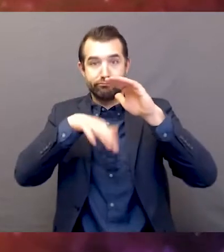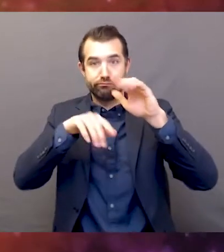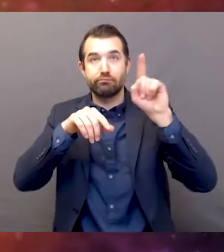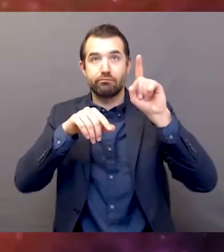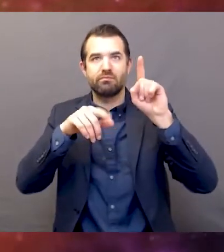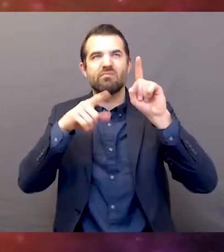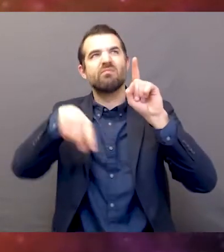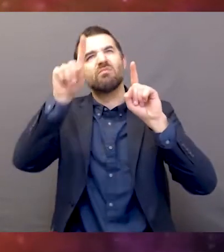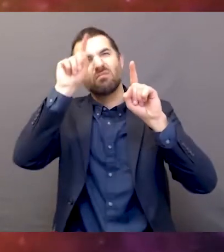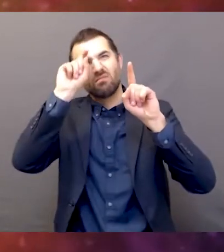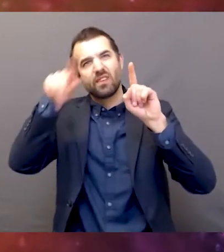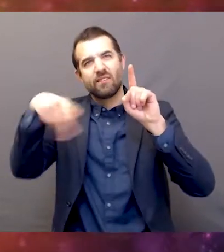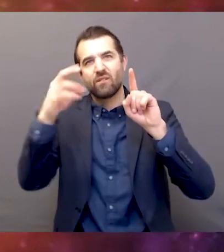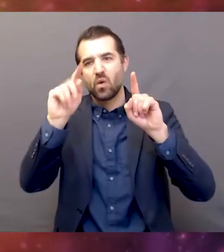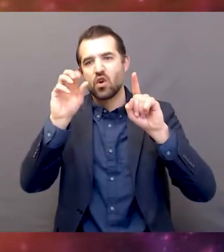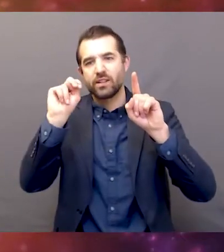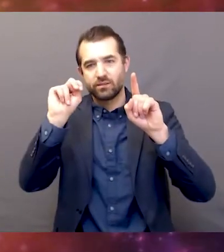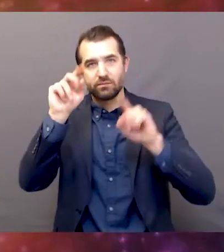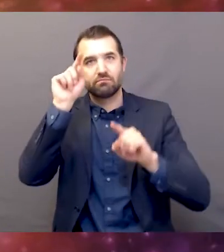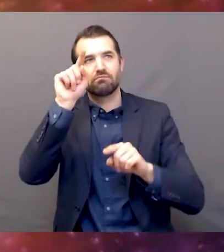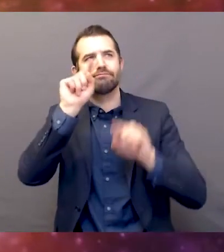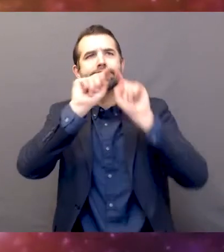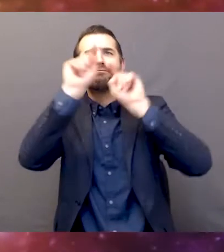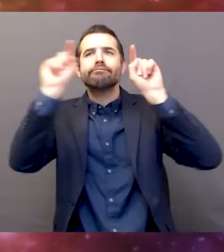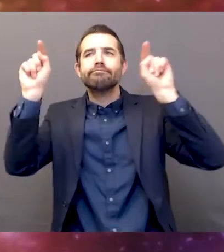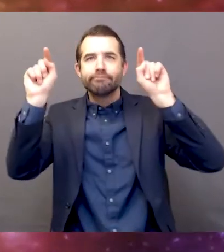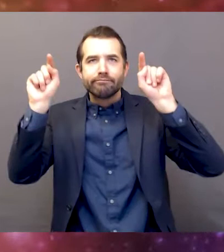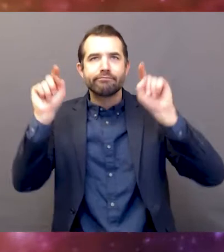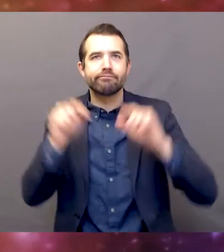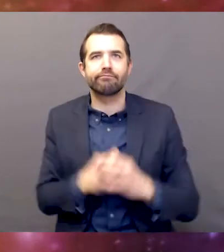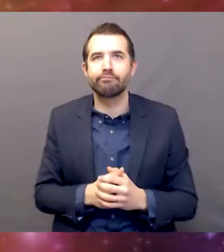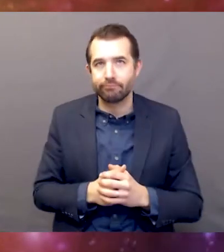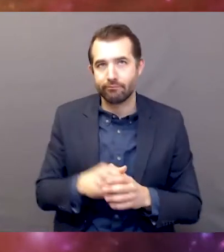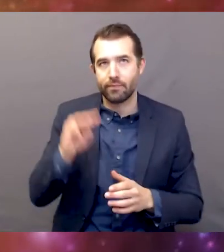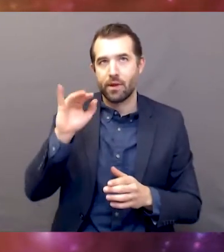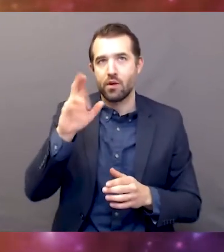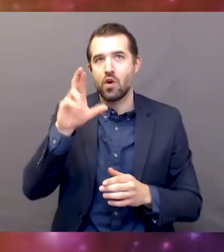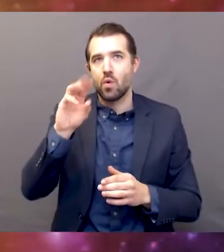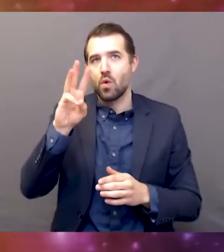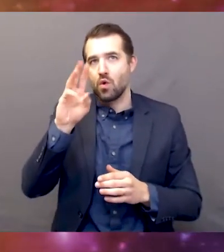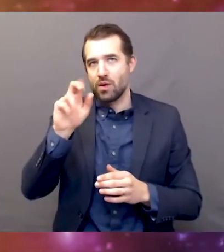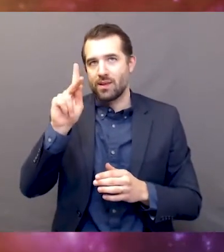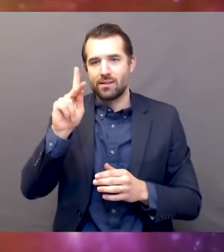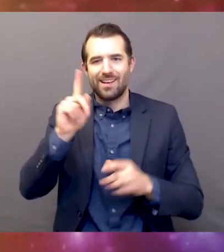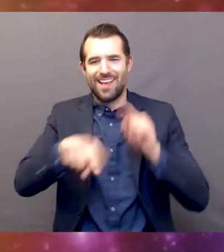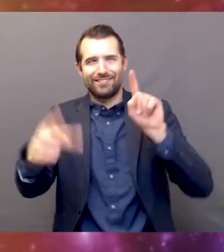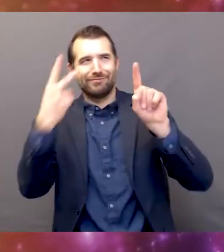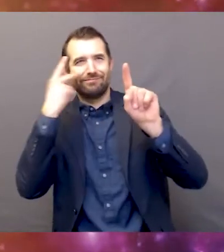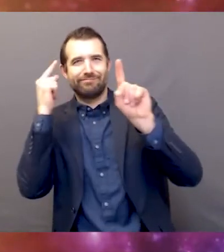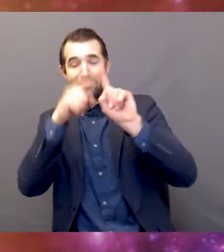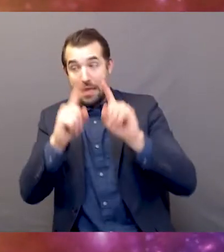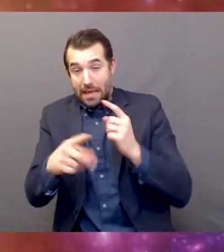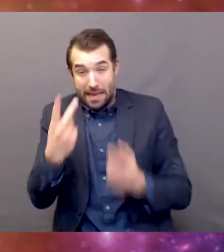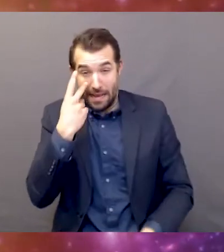we see were last scattered, right over here. While we can't see microwaves directly with our eyes, old-style TVs do detect photons